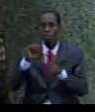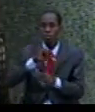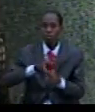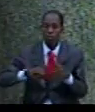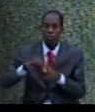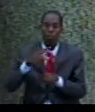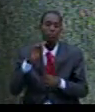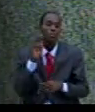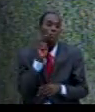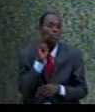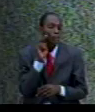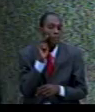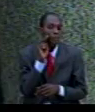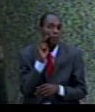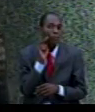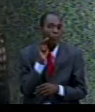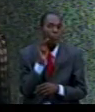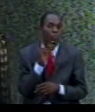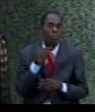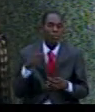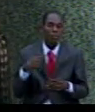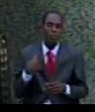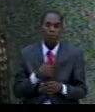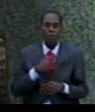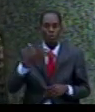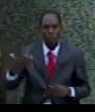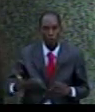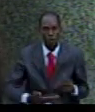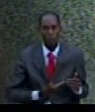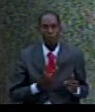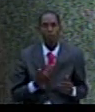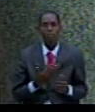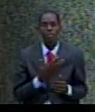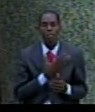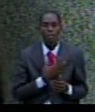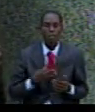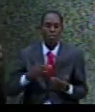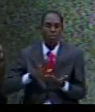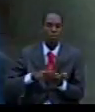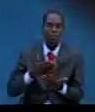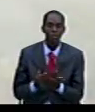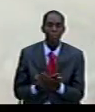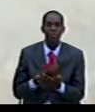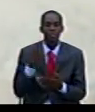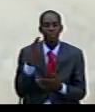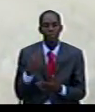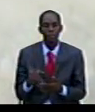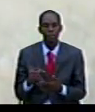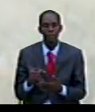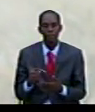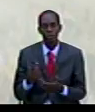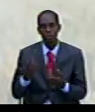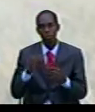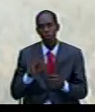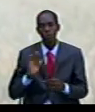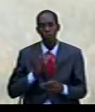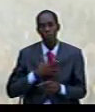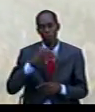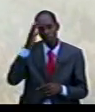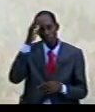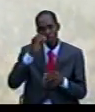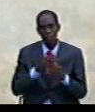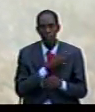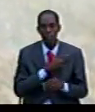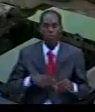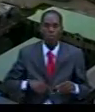The Crusades will welcome and witness the arrival of our Father in the Lord, Pastor Dr. W.F.